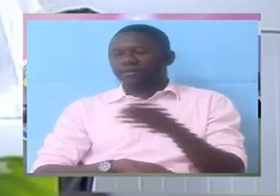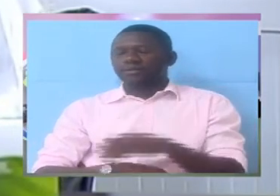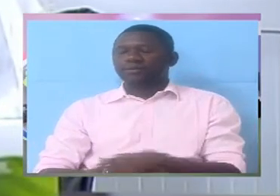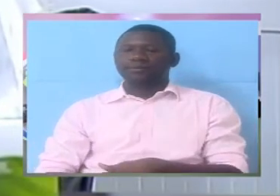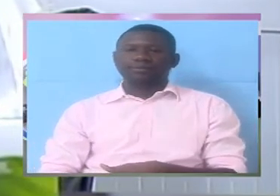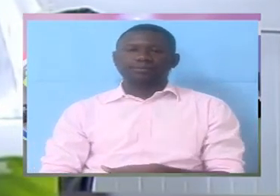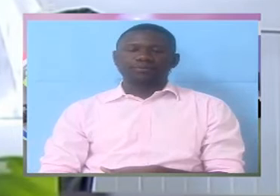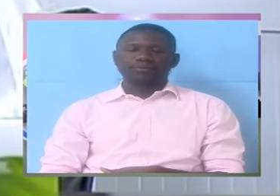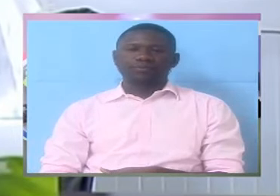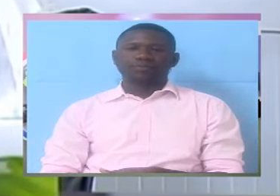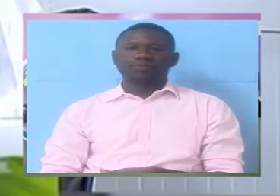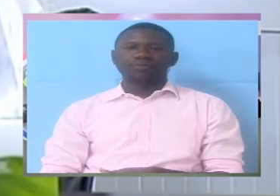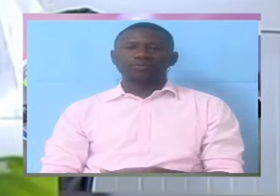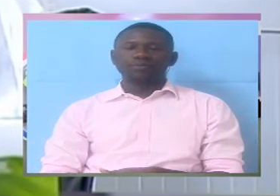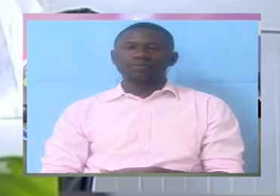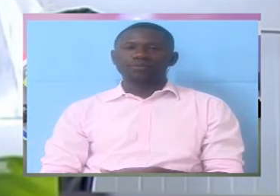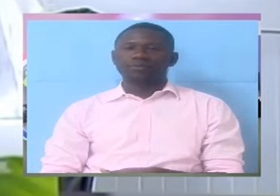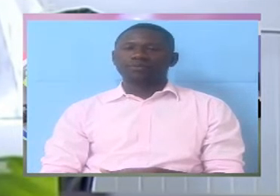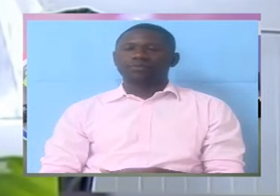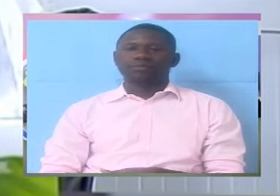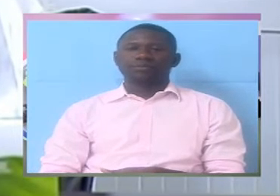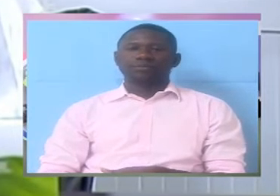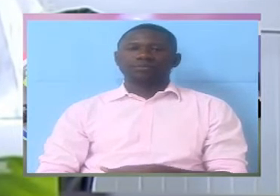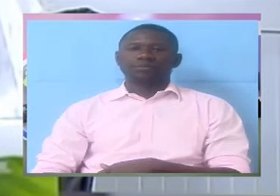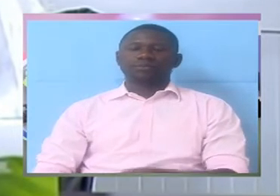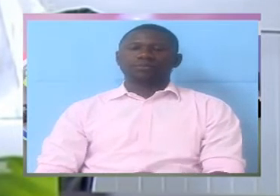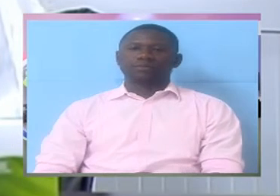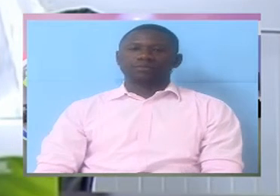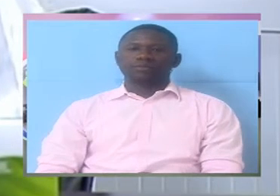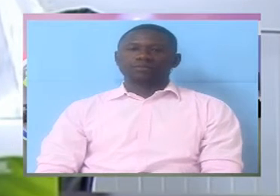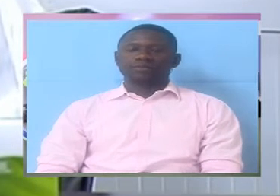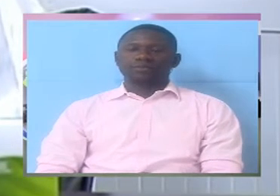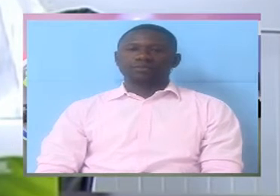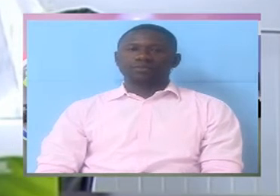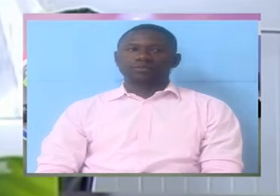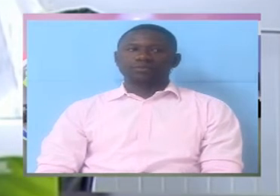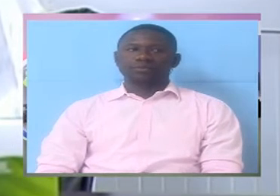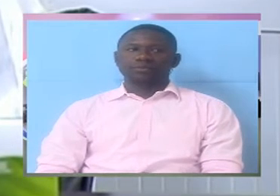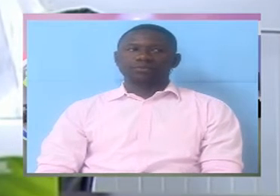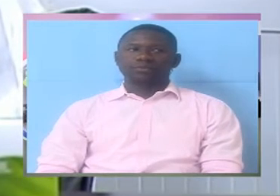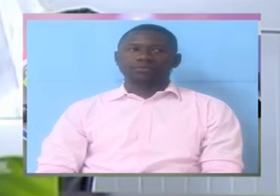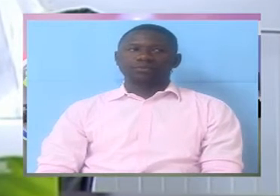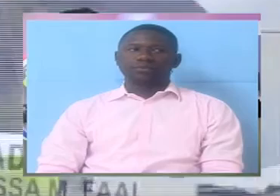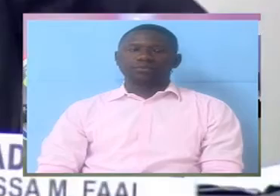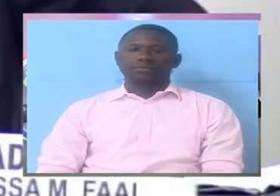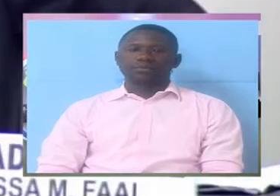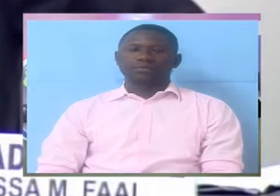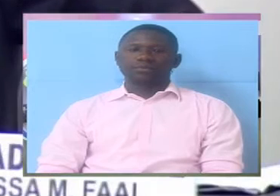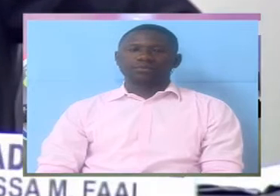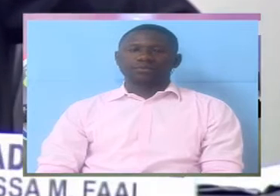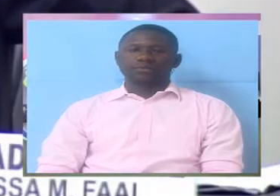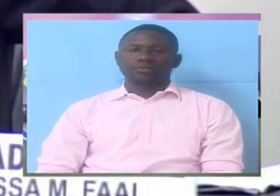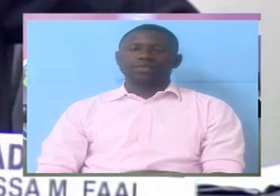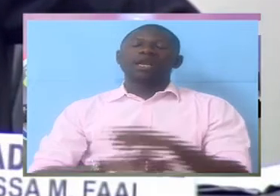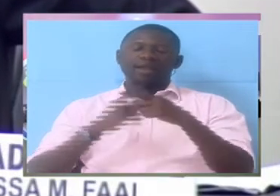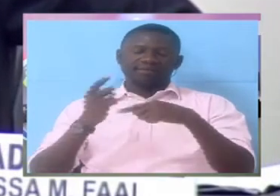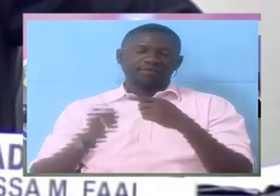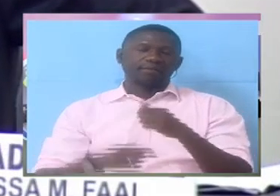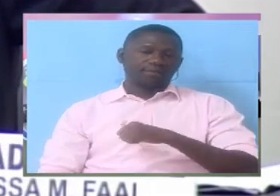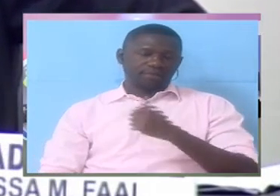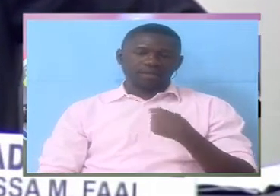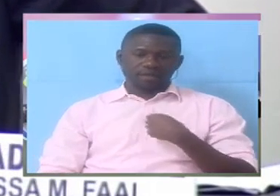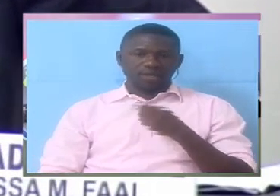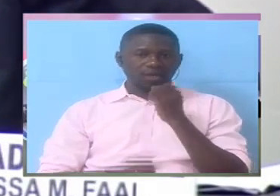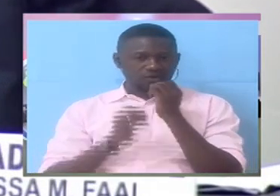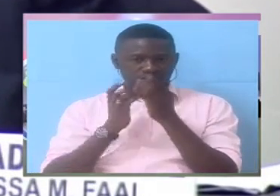I have not changed that. NIA le mu dingira me yalon ko e ka foje talk through wolen diamu for diamu to nyafo and then I told nyafo e